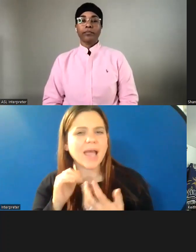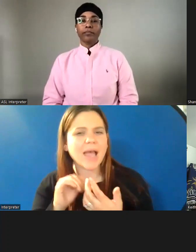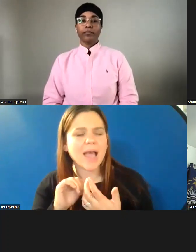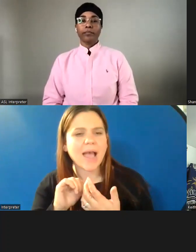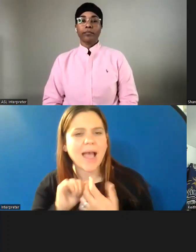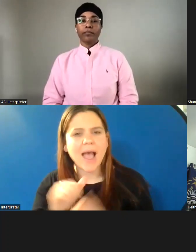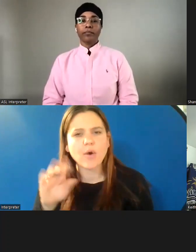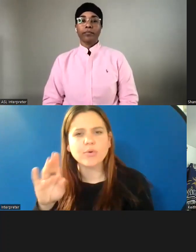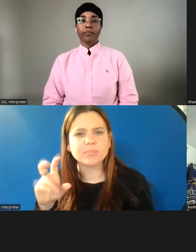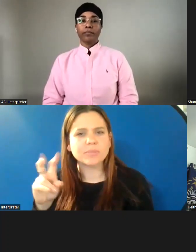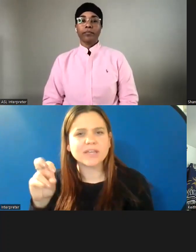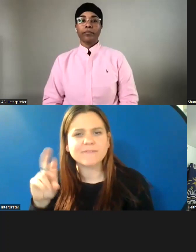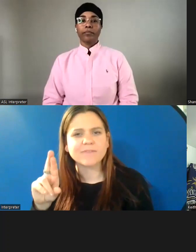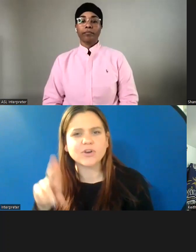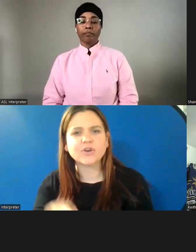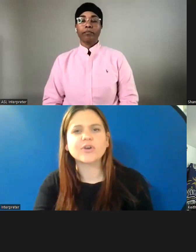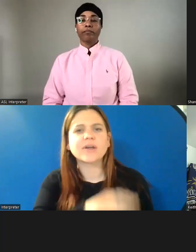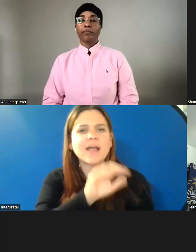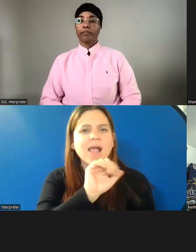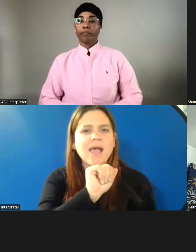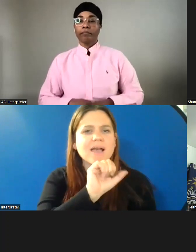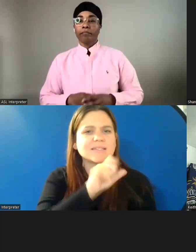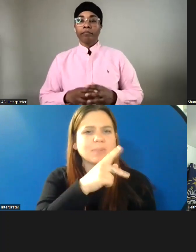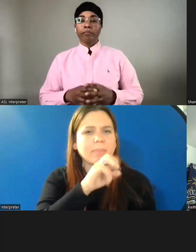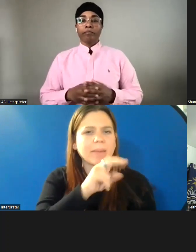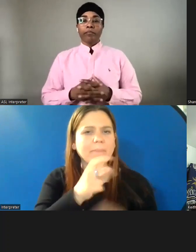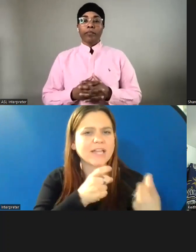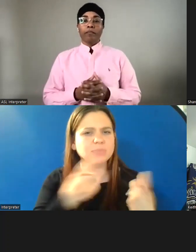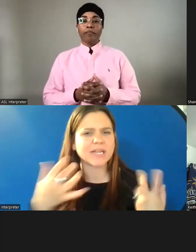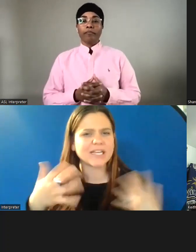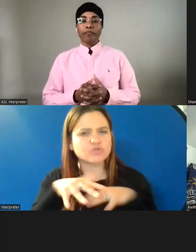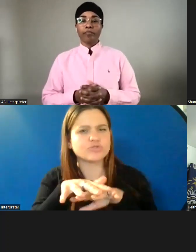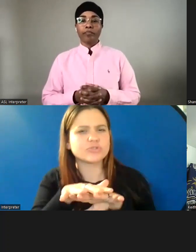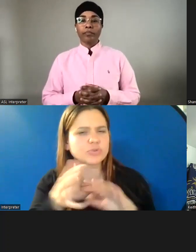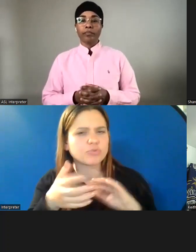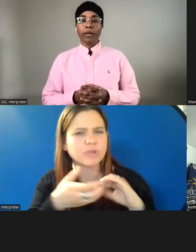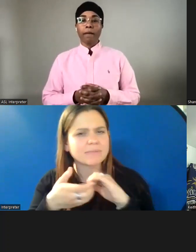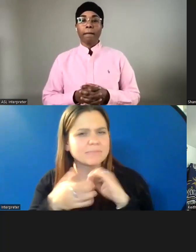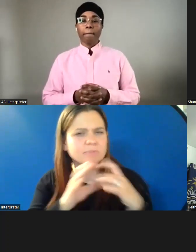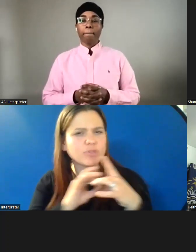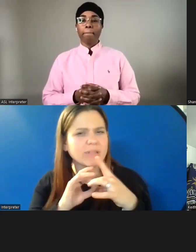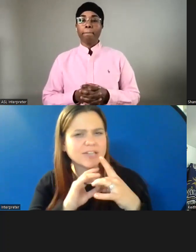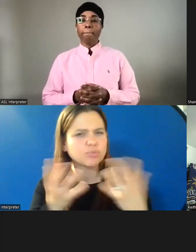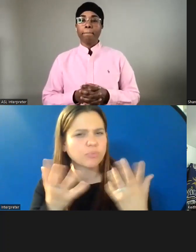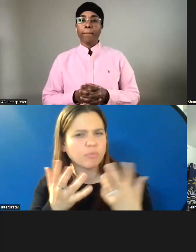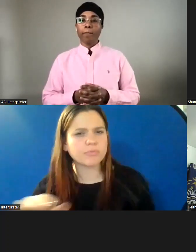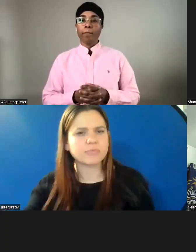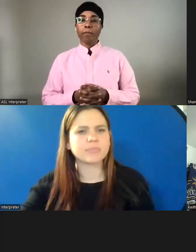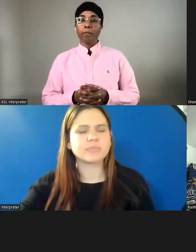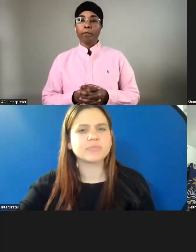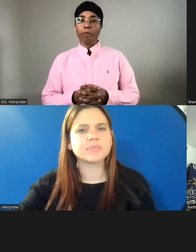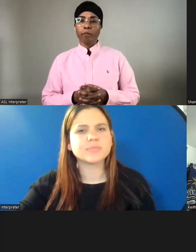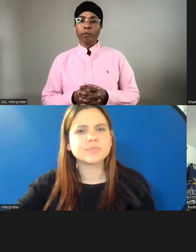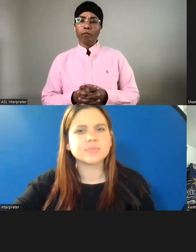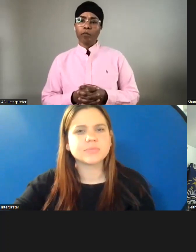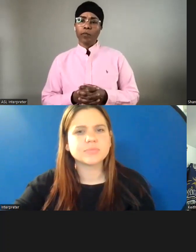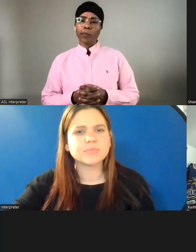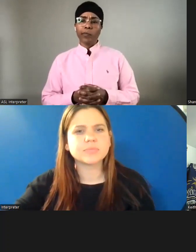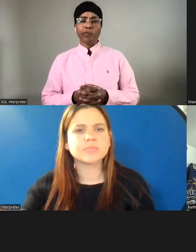integrated into aspen management? What's the relationship there? I